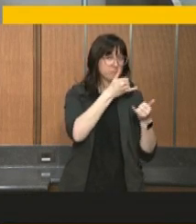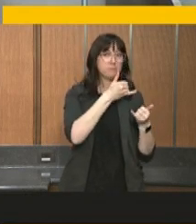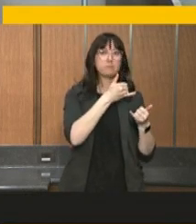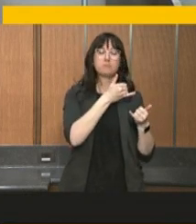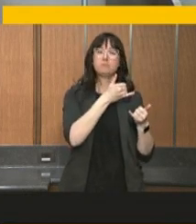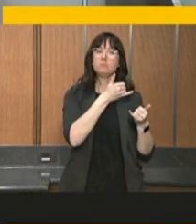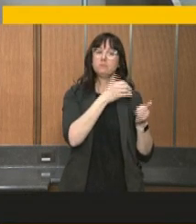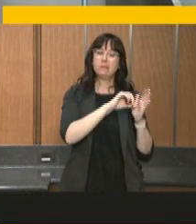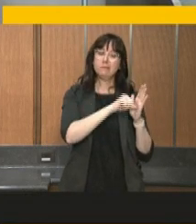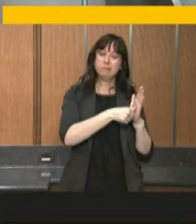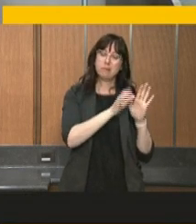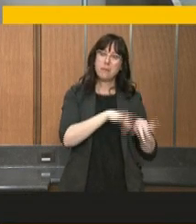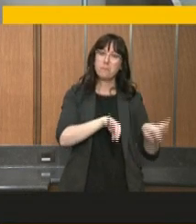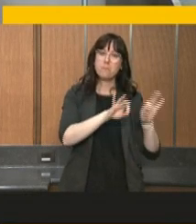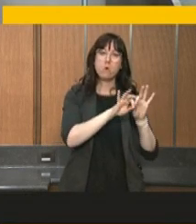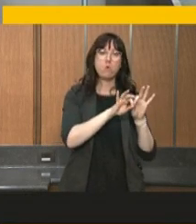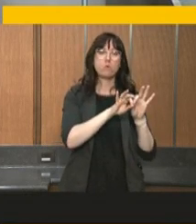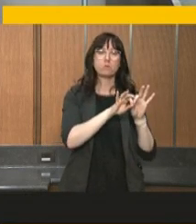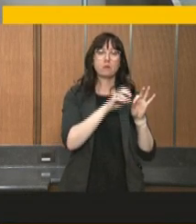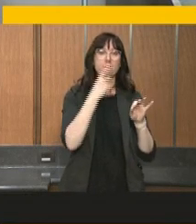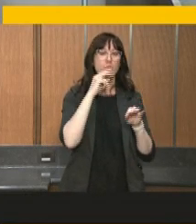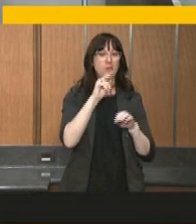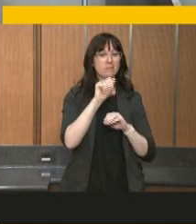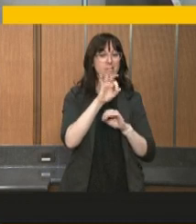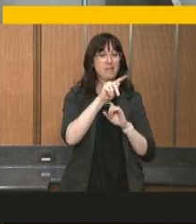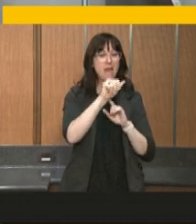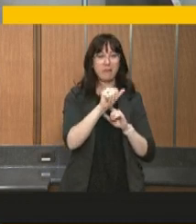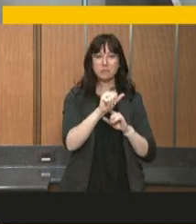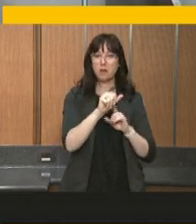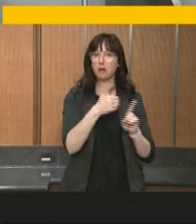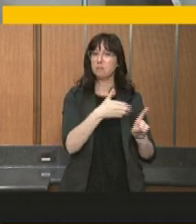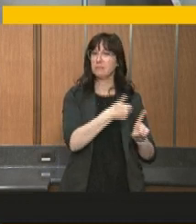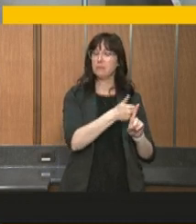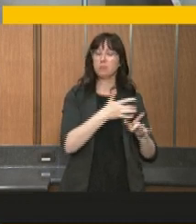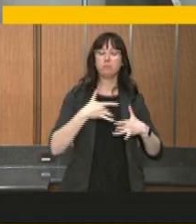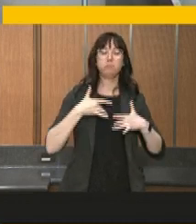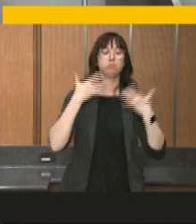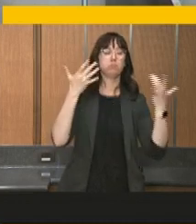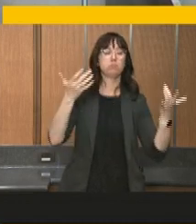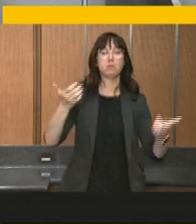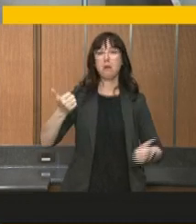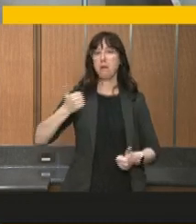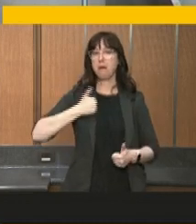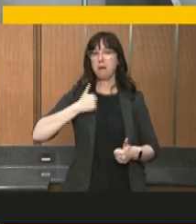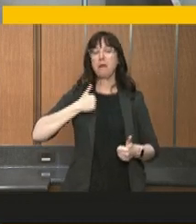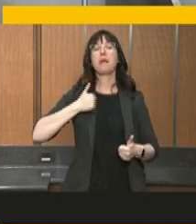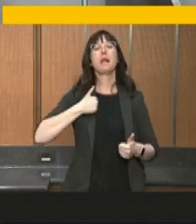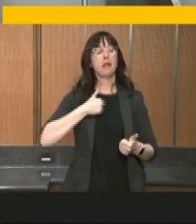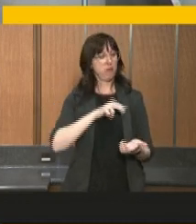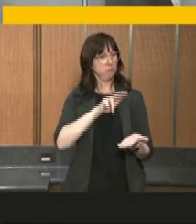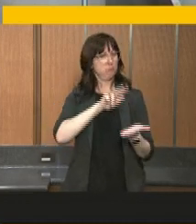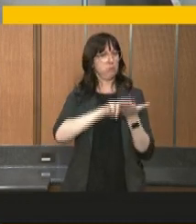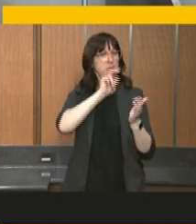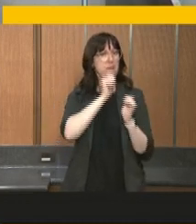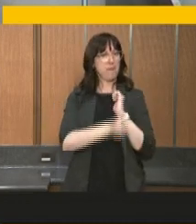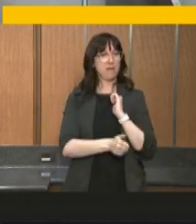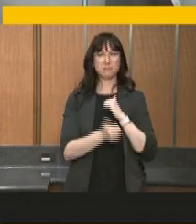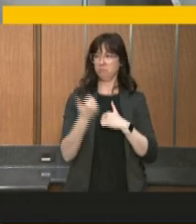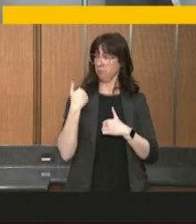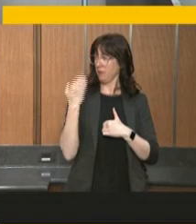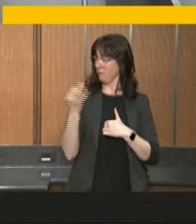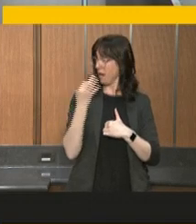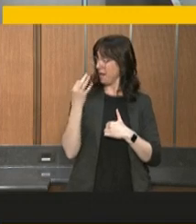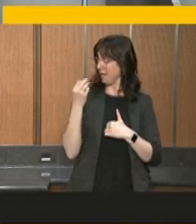importance that he places on NAFTA, how delighted he is that Canada was able to ratify it. Was it just on Friday, Pablo?